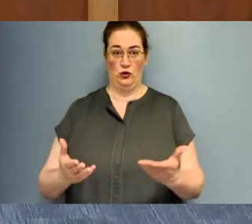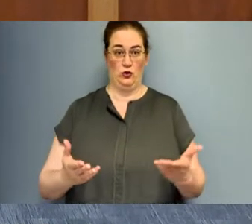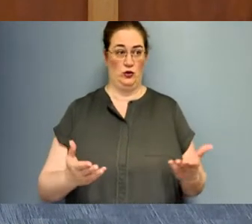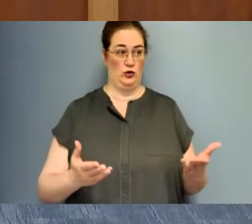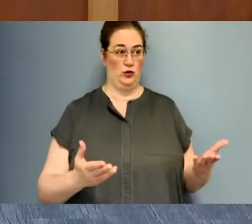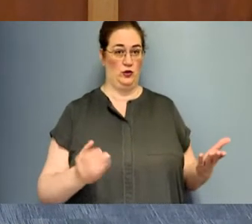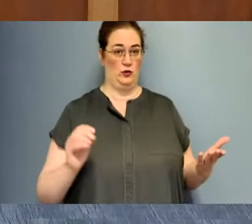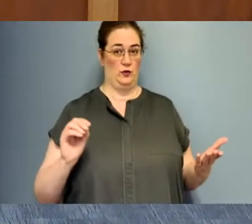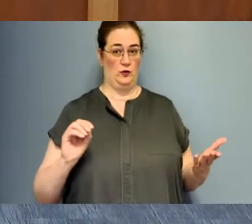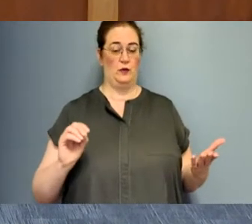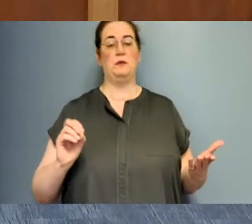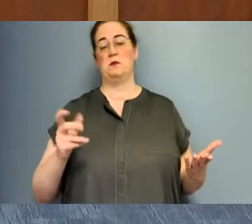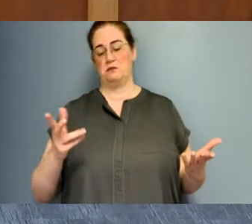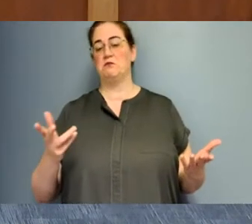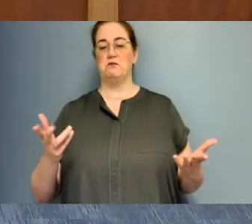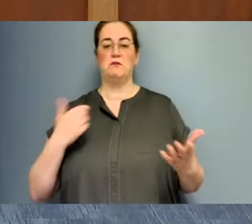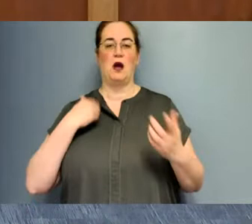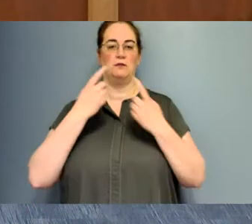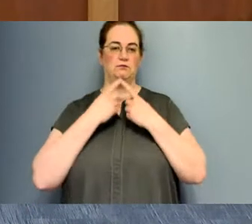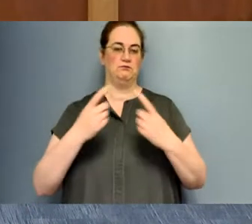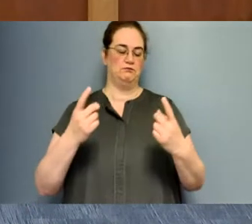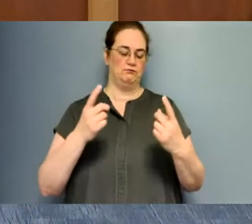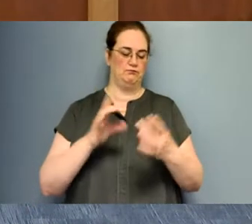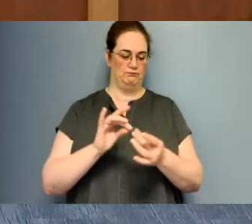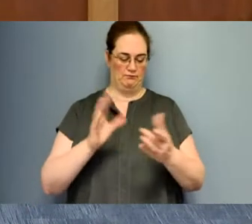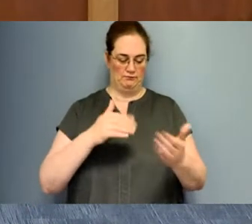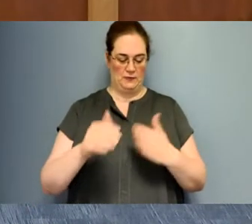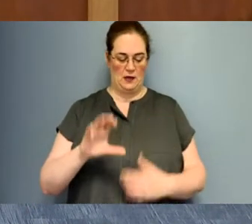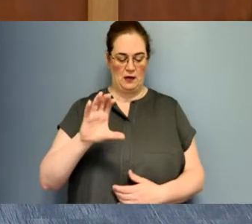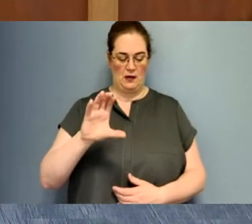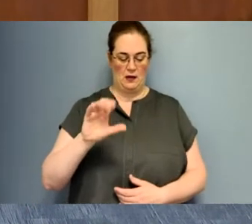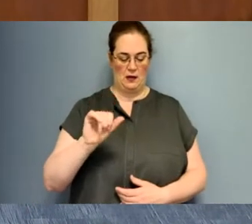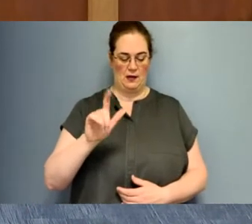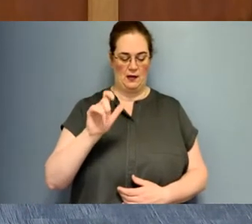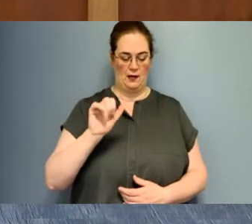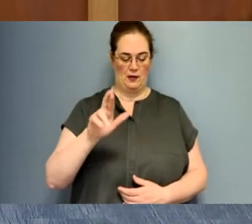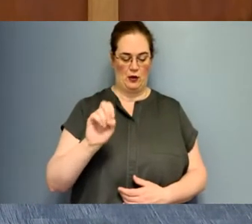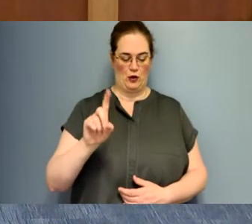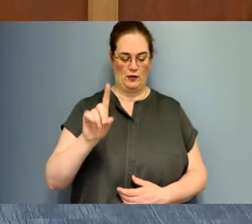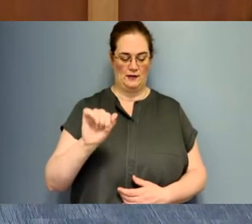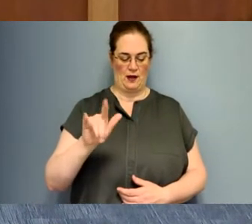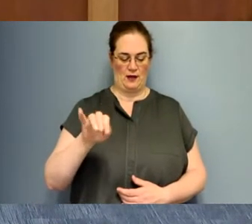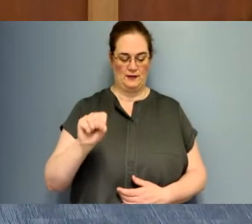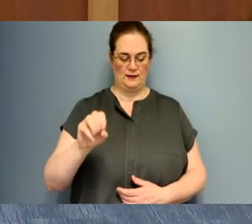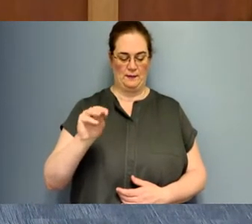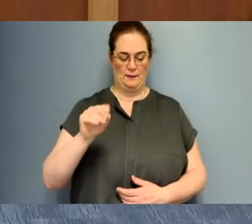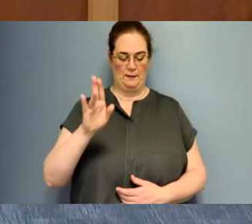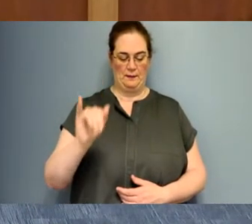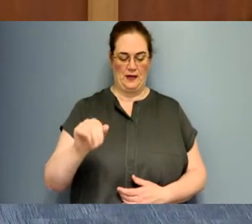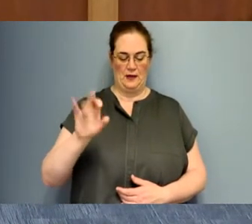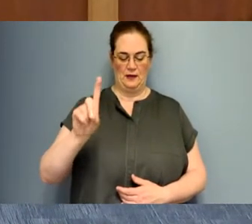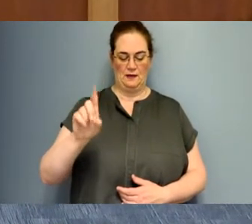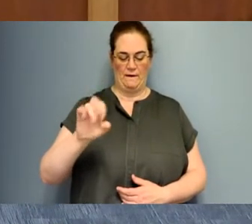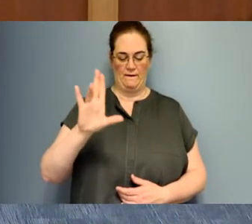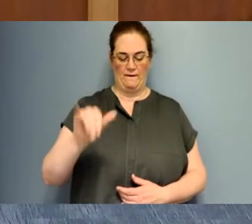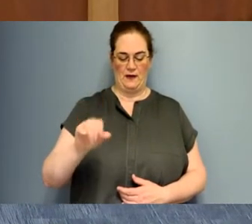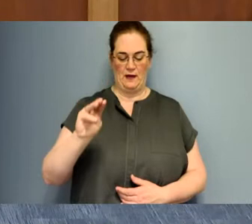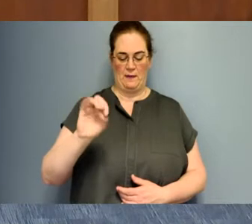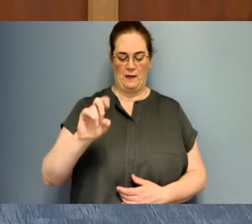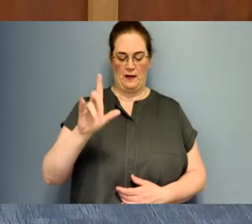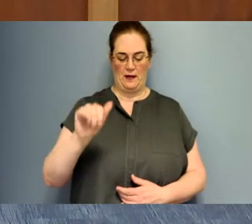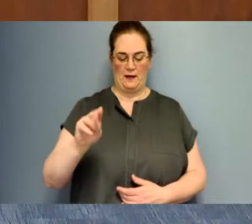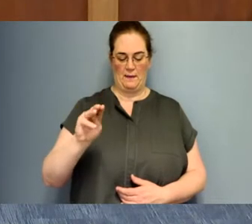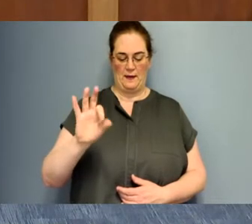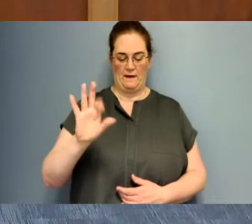No? Okay. All right. Well, I'll just mention Claire Dalsis, Mimi Duffy, Mayowe McFadden, Kate Edinson, a